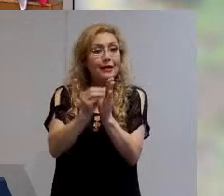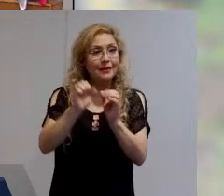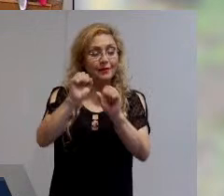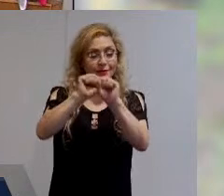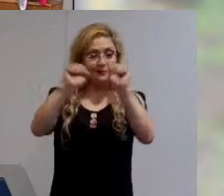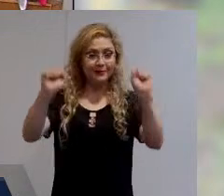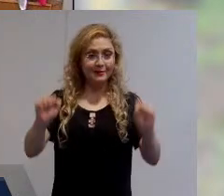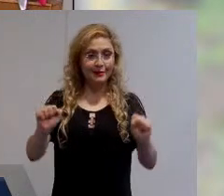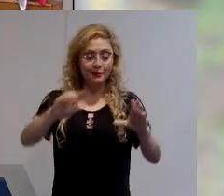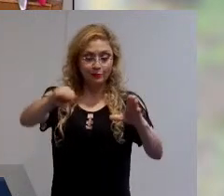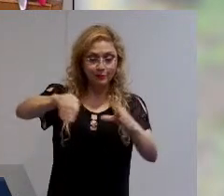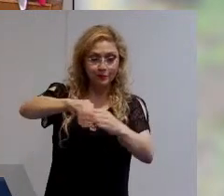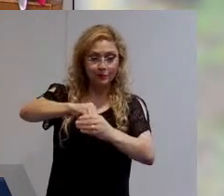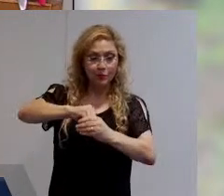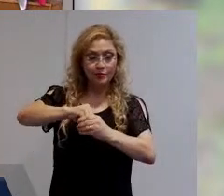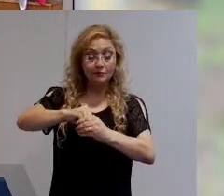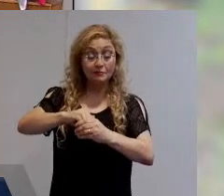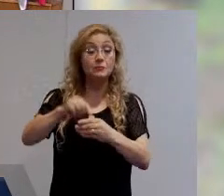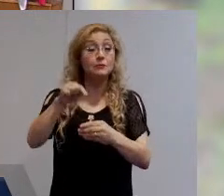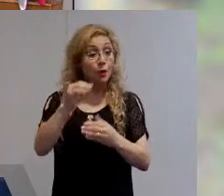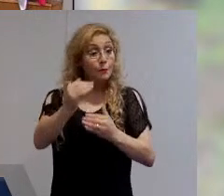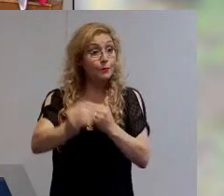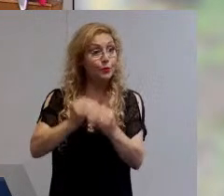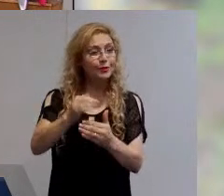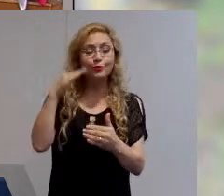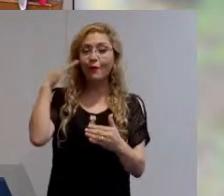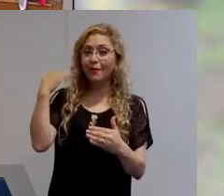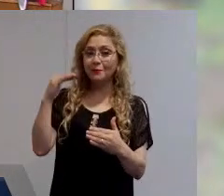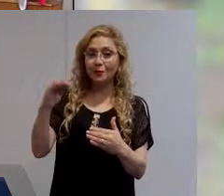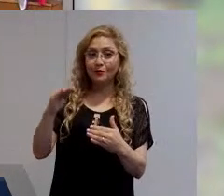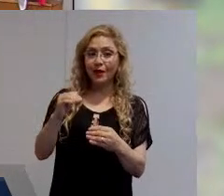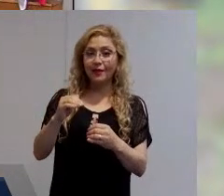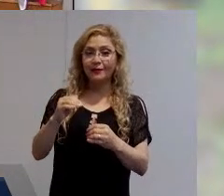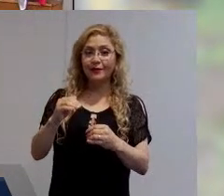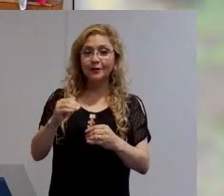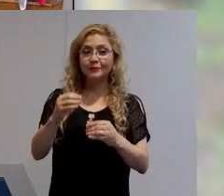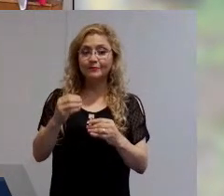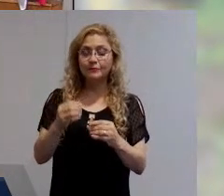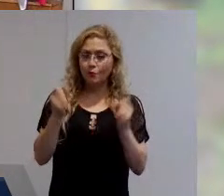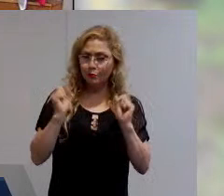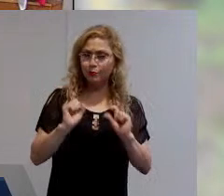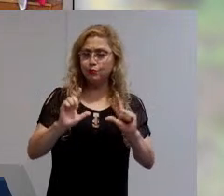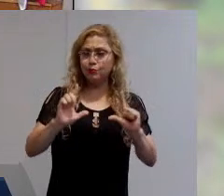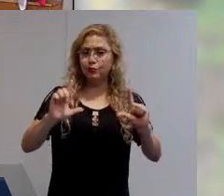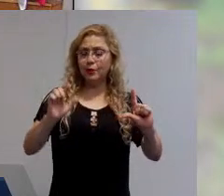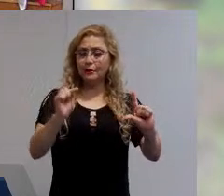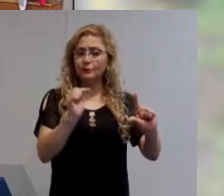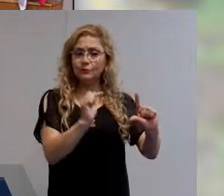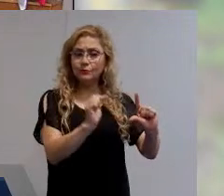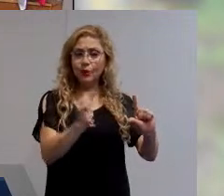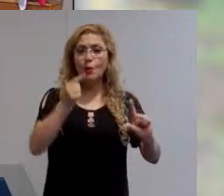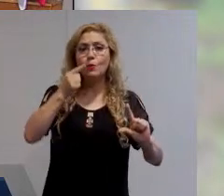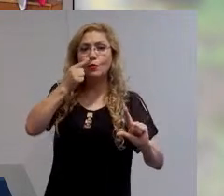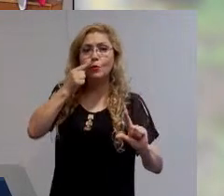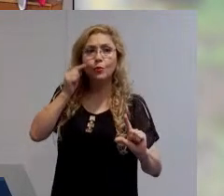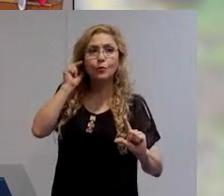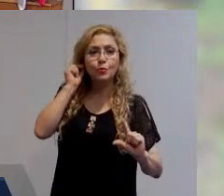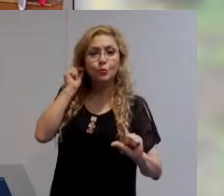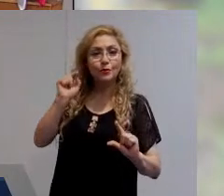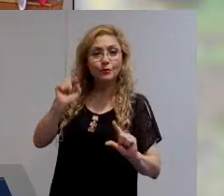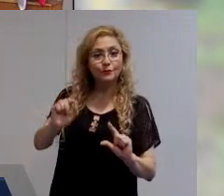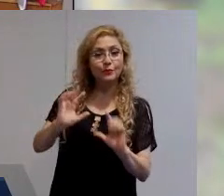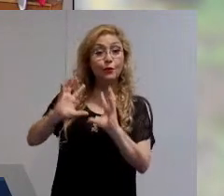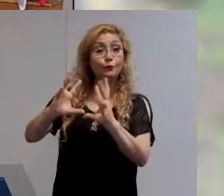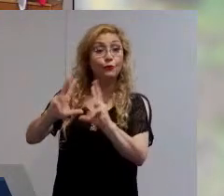System. Also, along with this process, I would like to highlight the leading role played